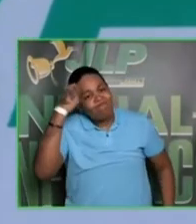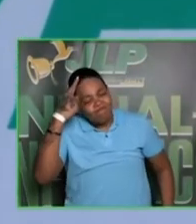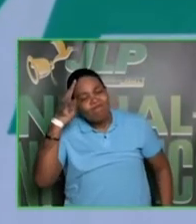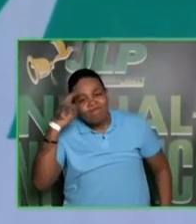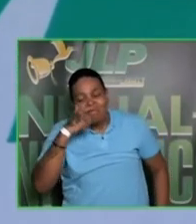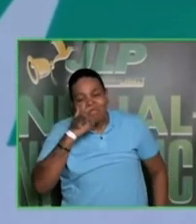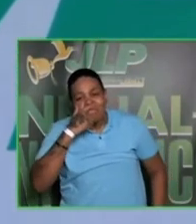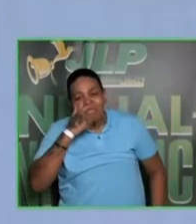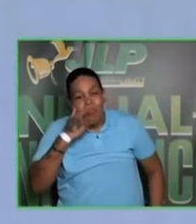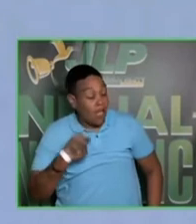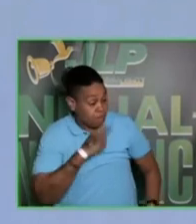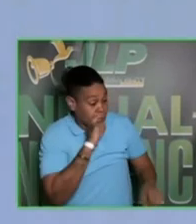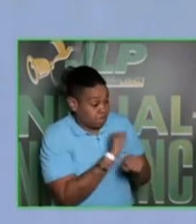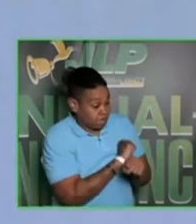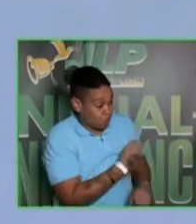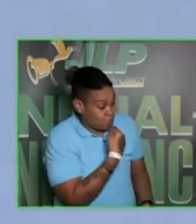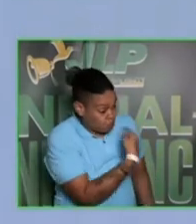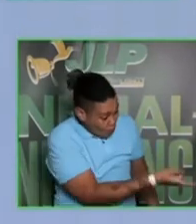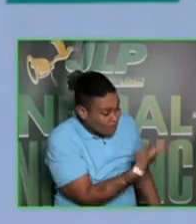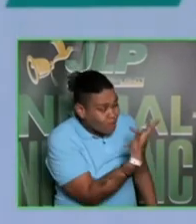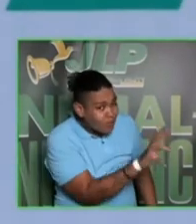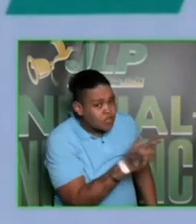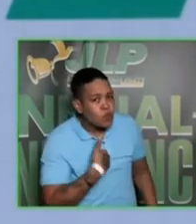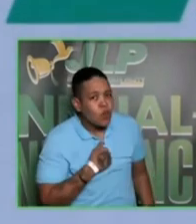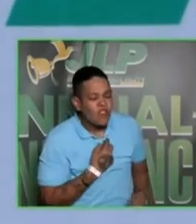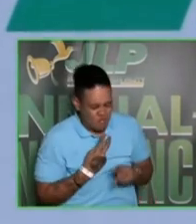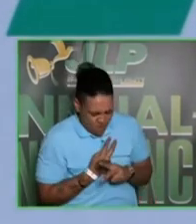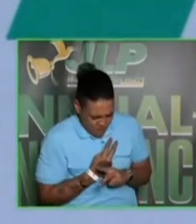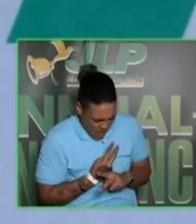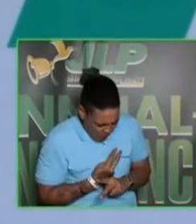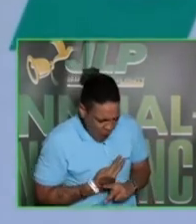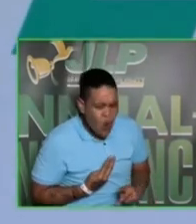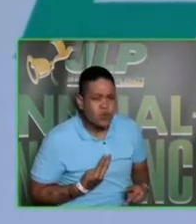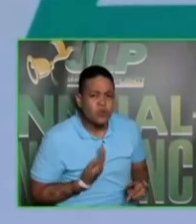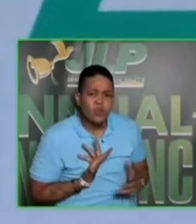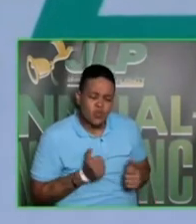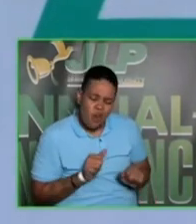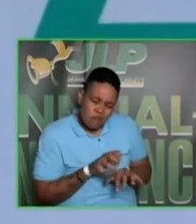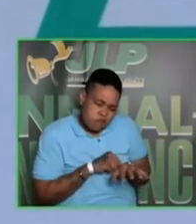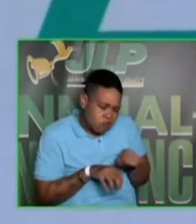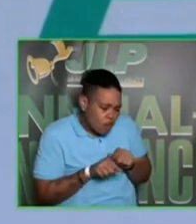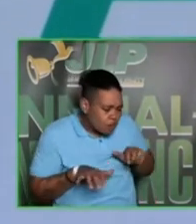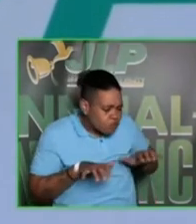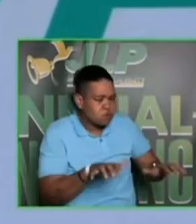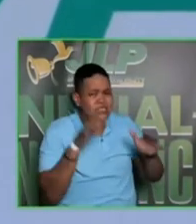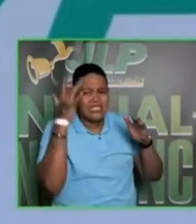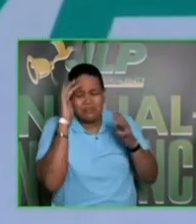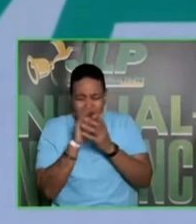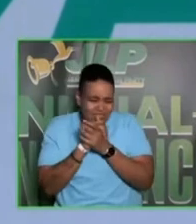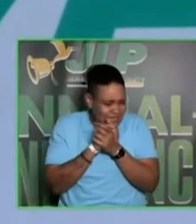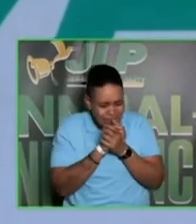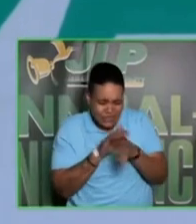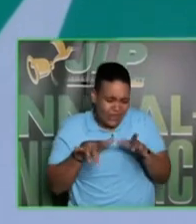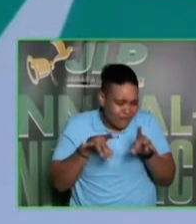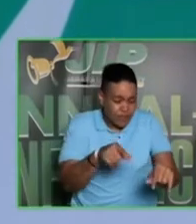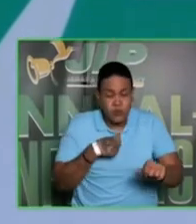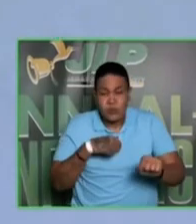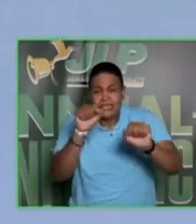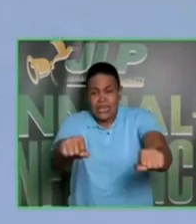And I give her the assurance that we are working as hard as we can, as smart as we can, as efficiently as we